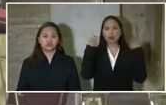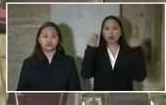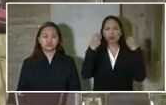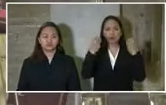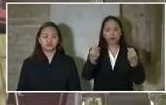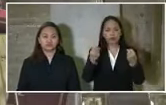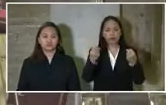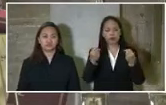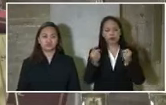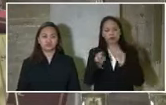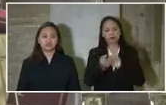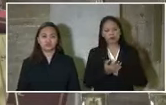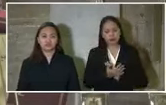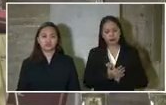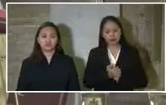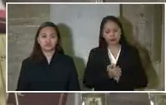healed.